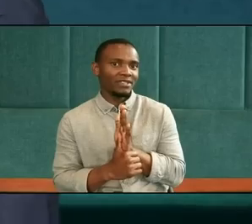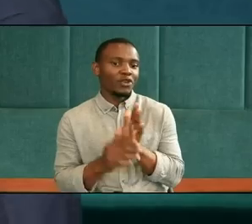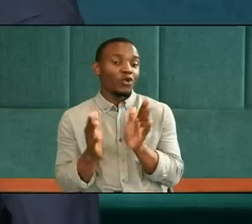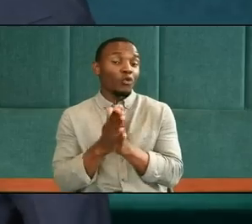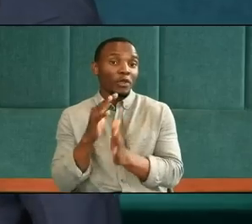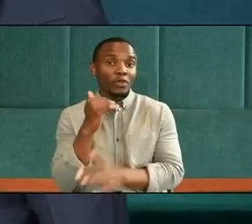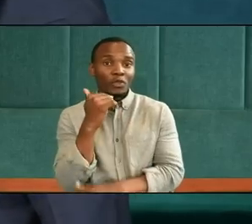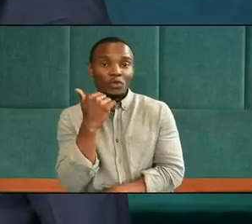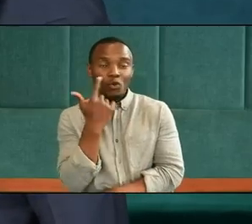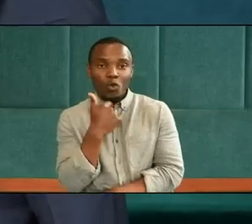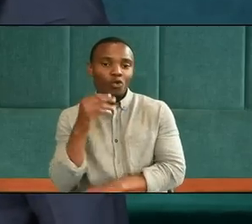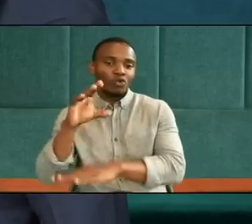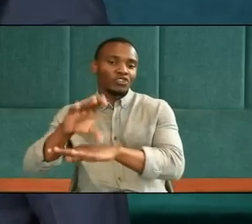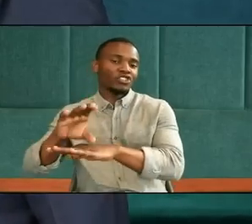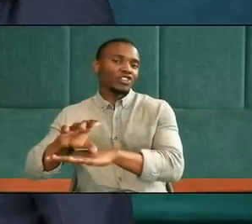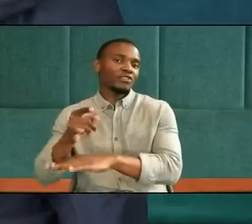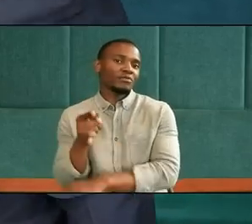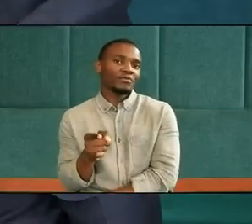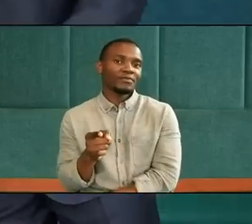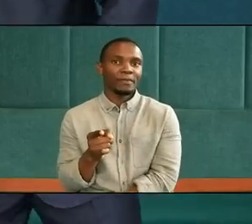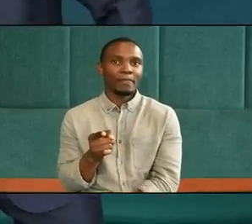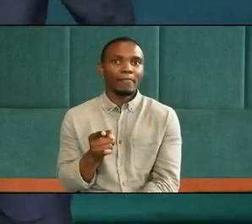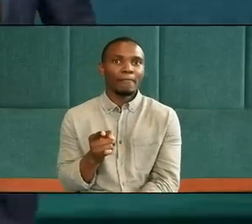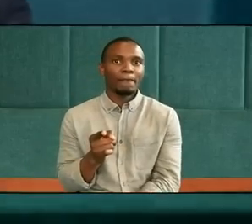with the church.